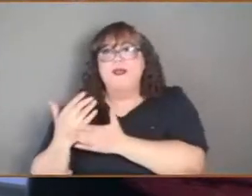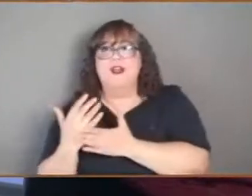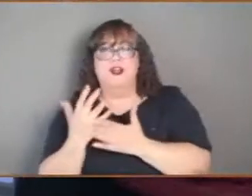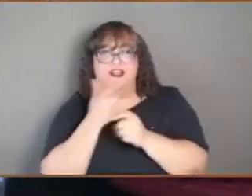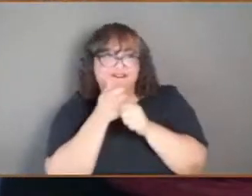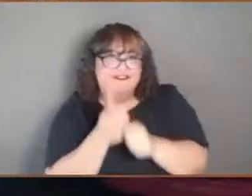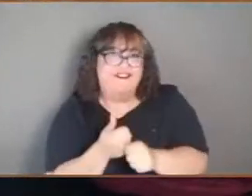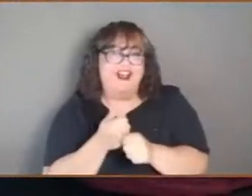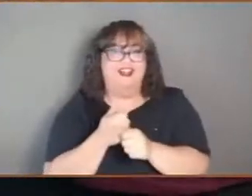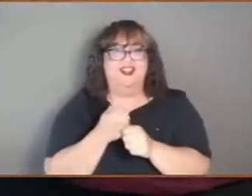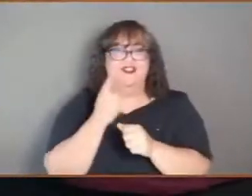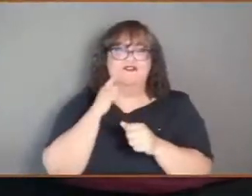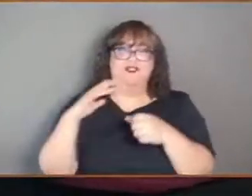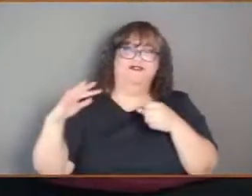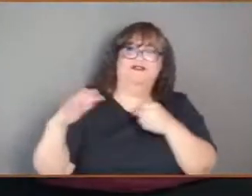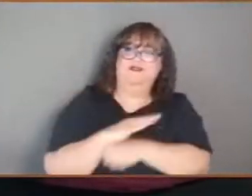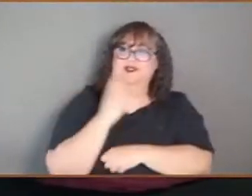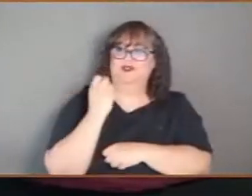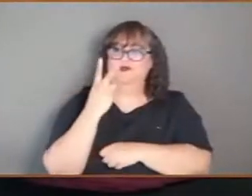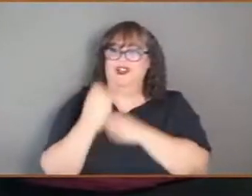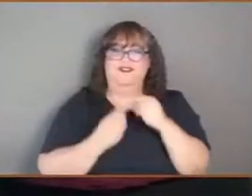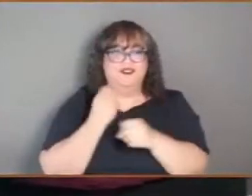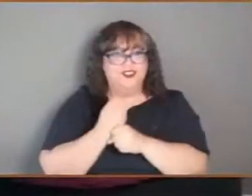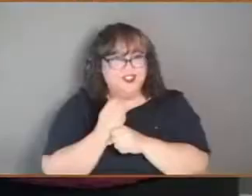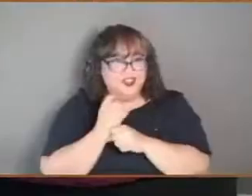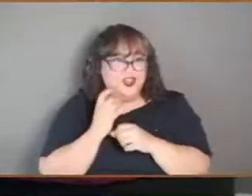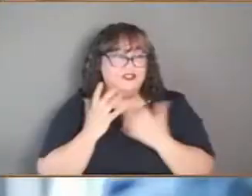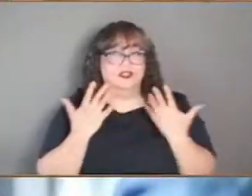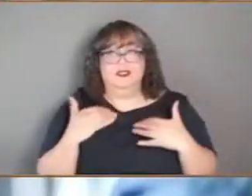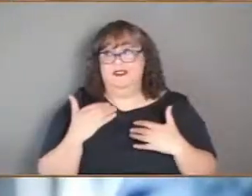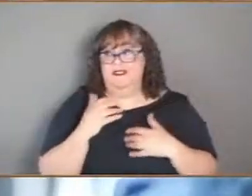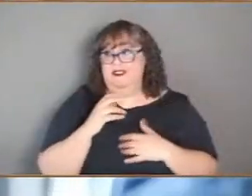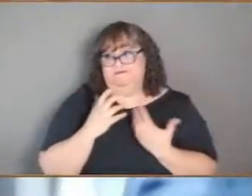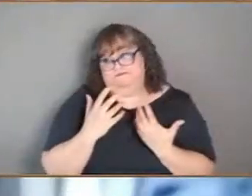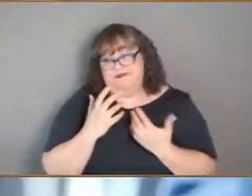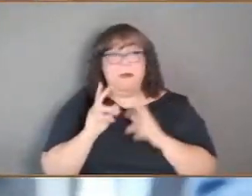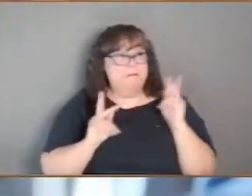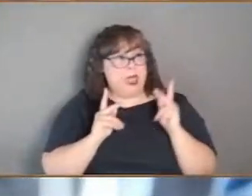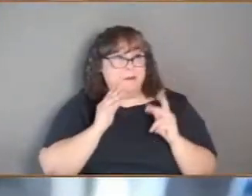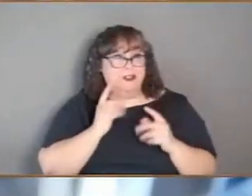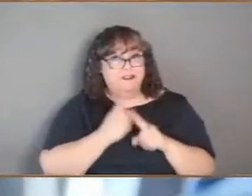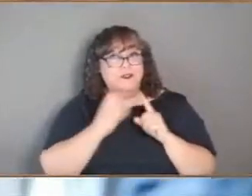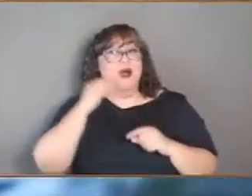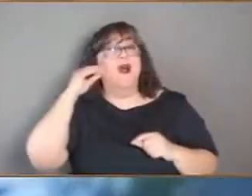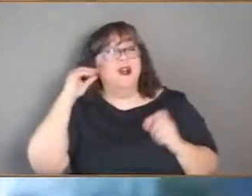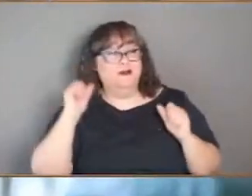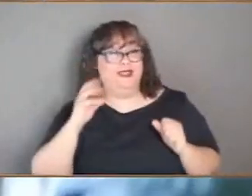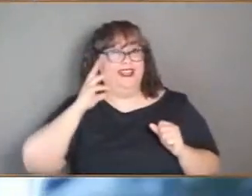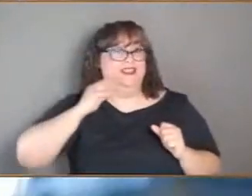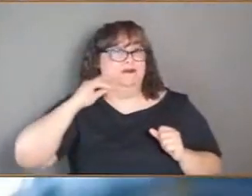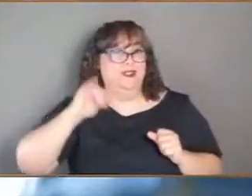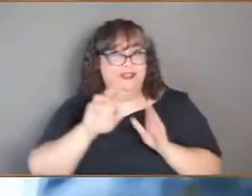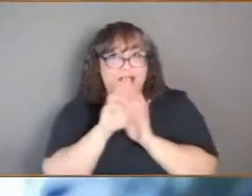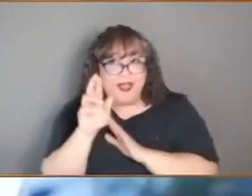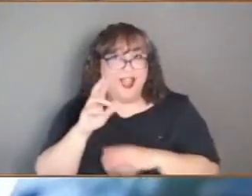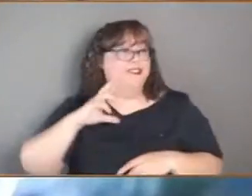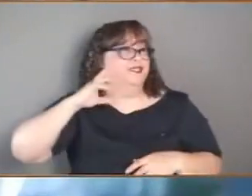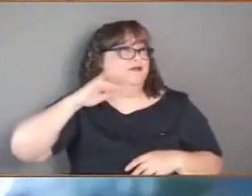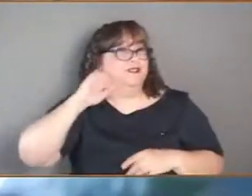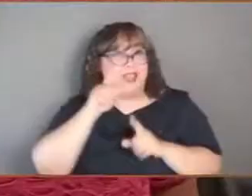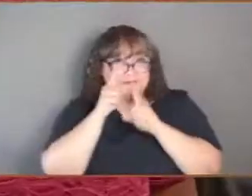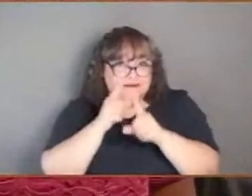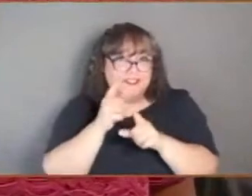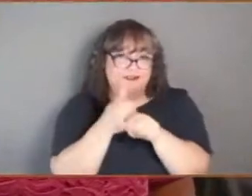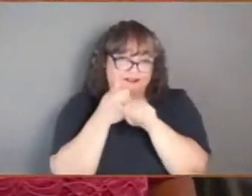its entire journey. So it's something where even people at home can experience the launch, experience the mission, and follow along with it. It's really